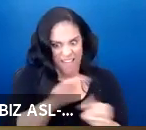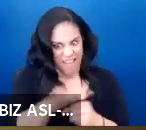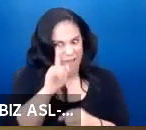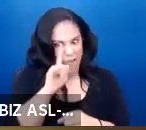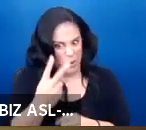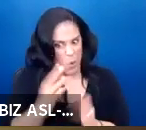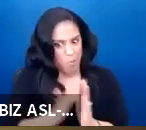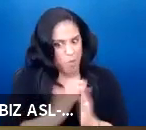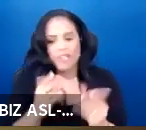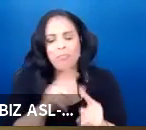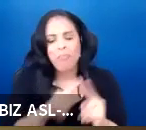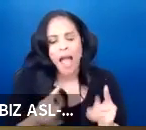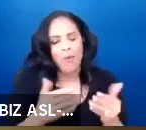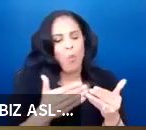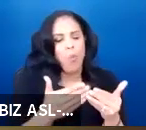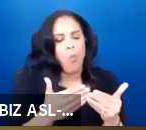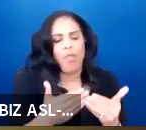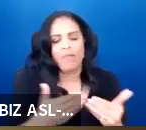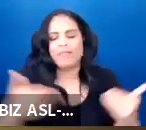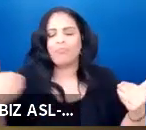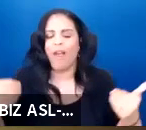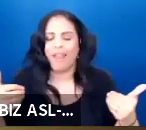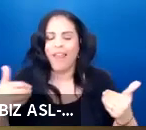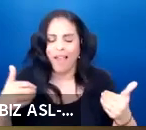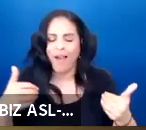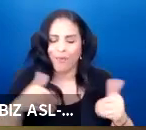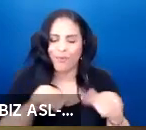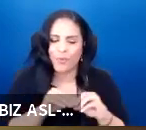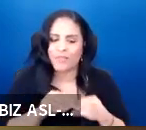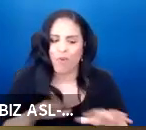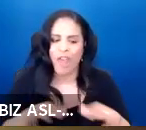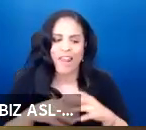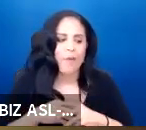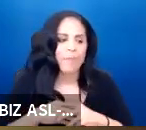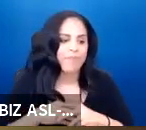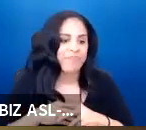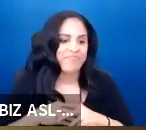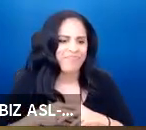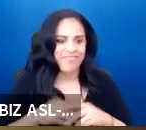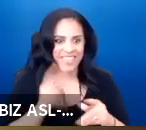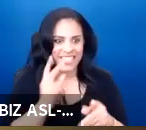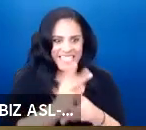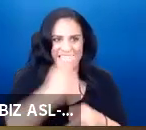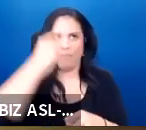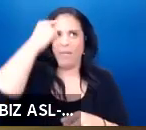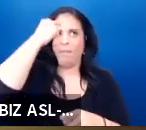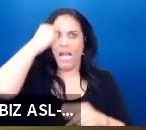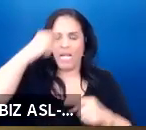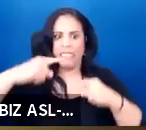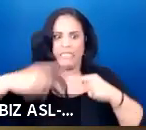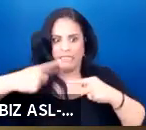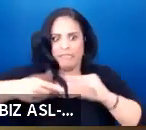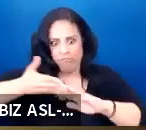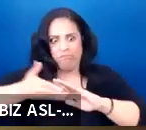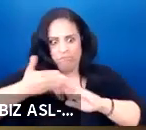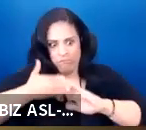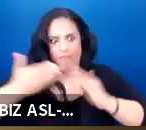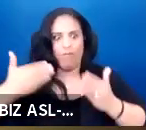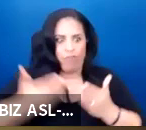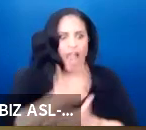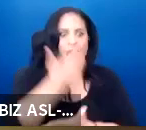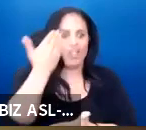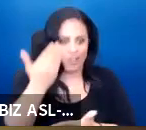So, but yeah, just to keep the mind fresh and keep the things